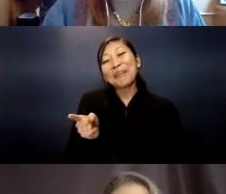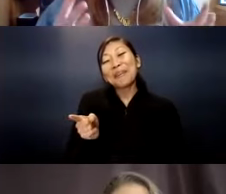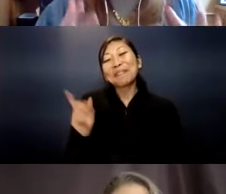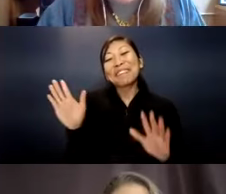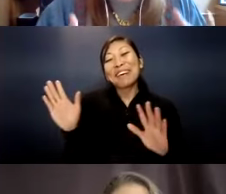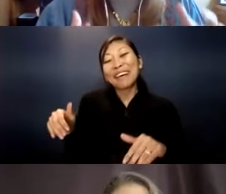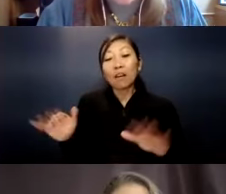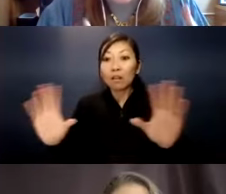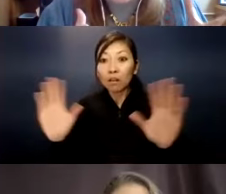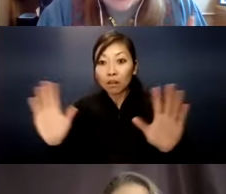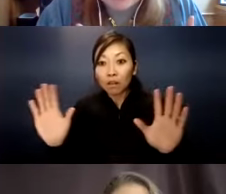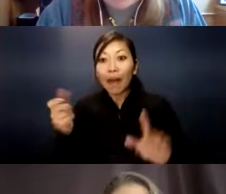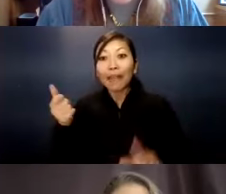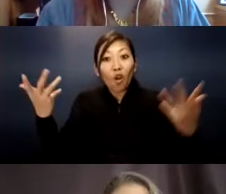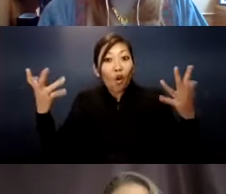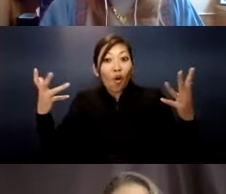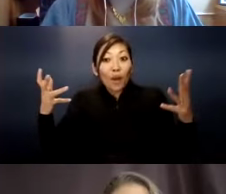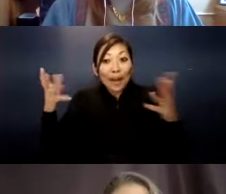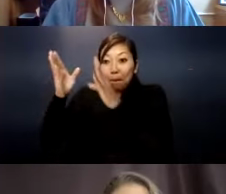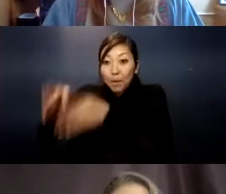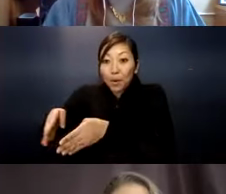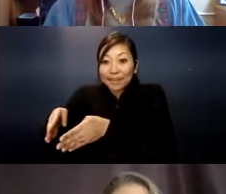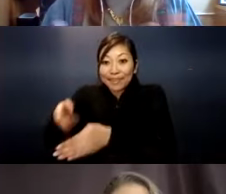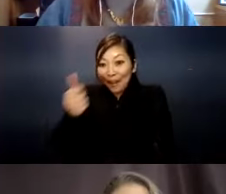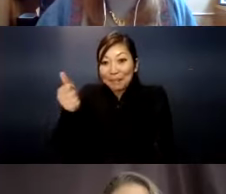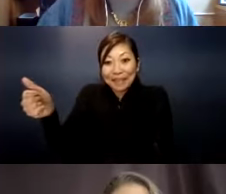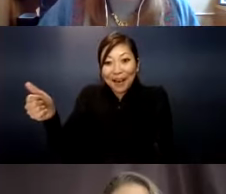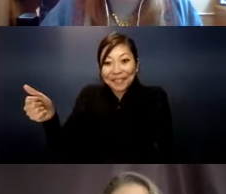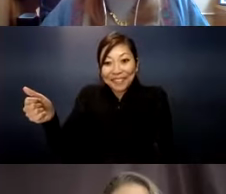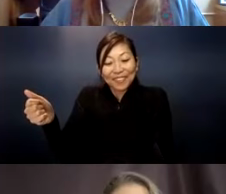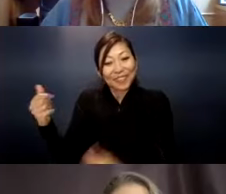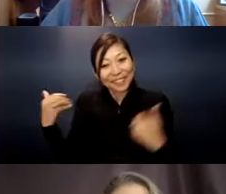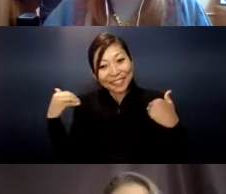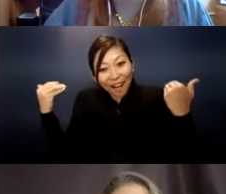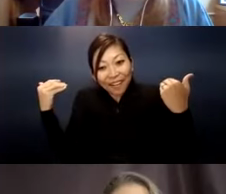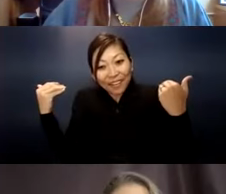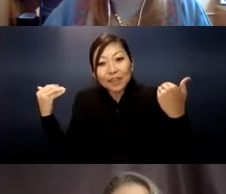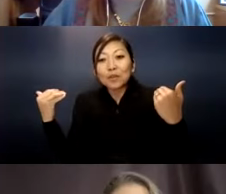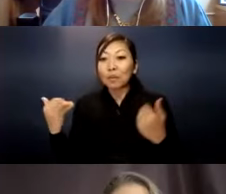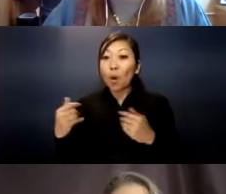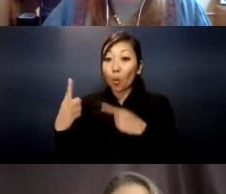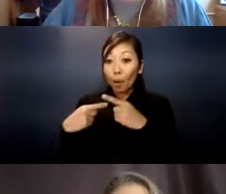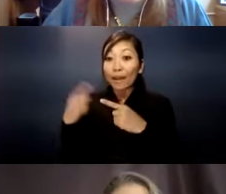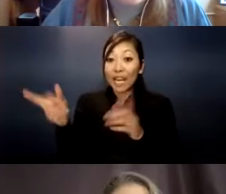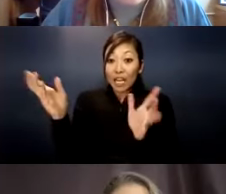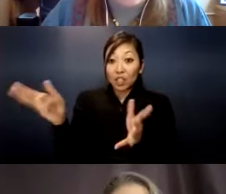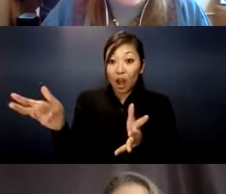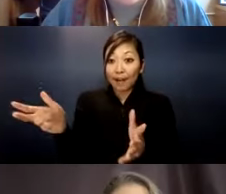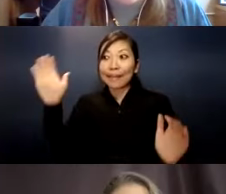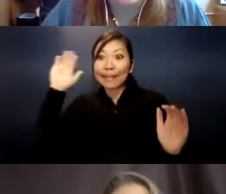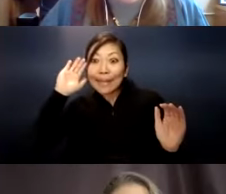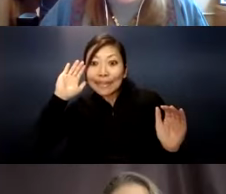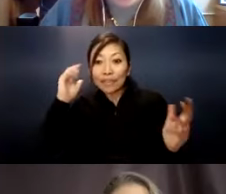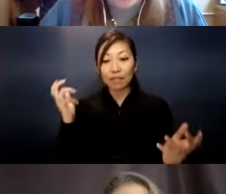They are fully fledged people. So take them seriously. You remember being